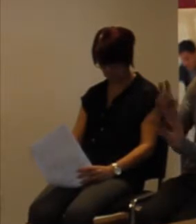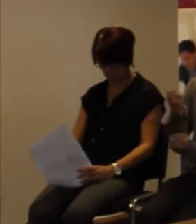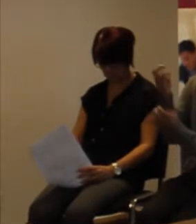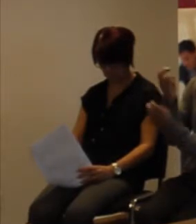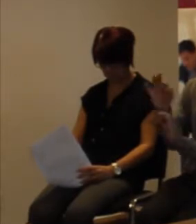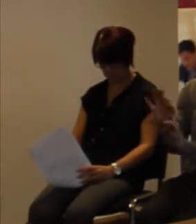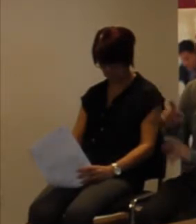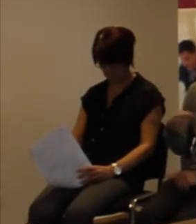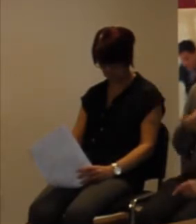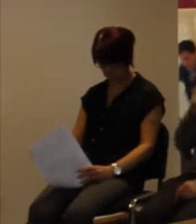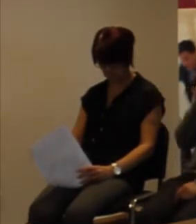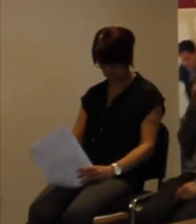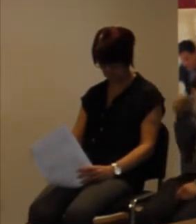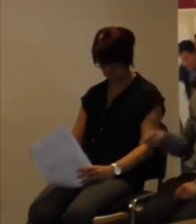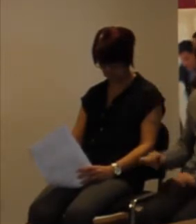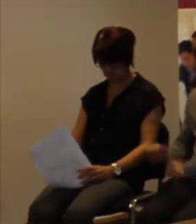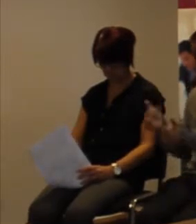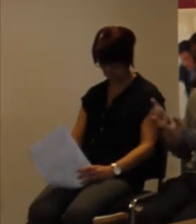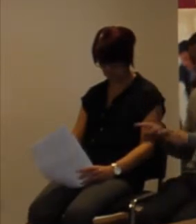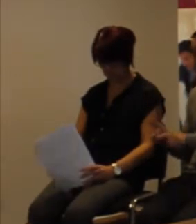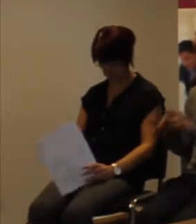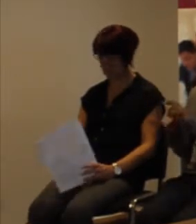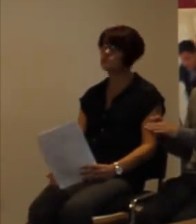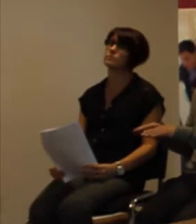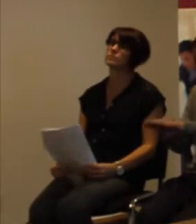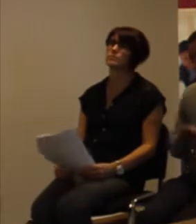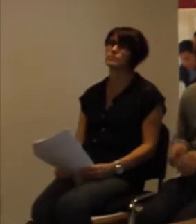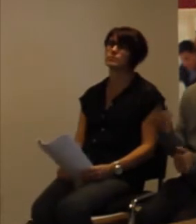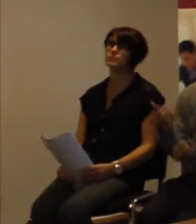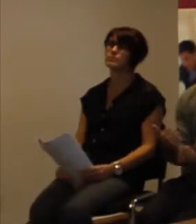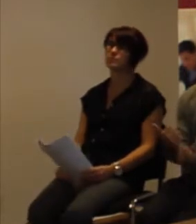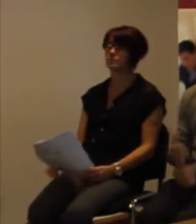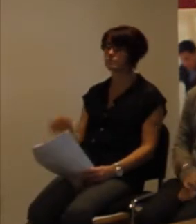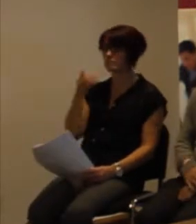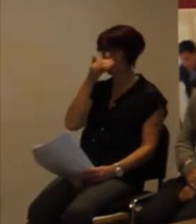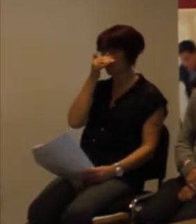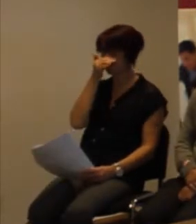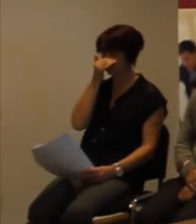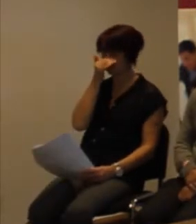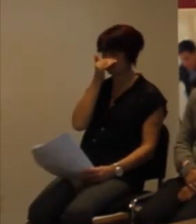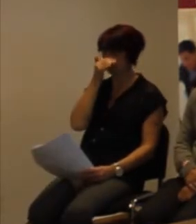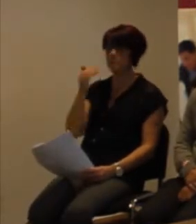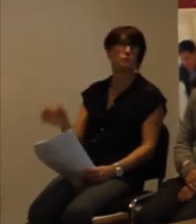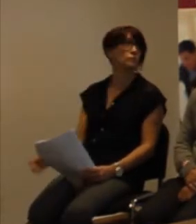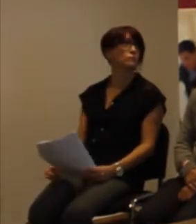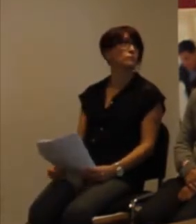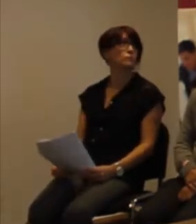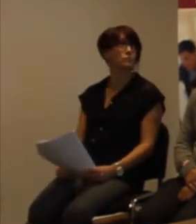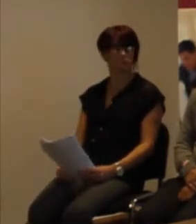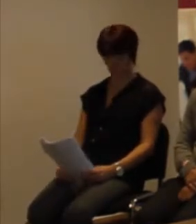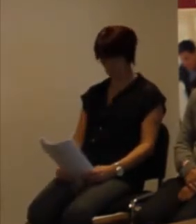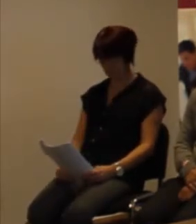done within the framework and guidance given, that's fine. Okay. Right then, move